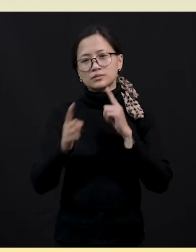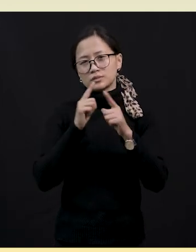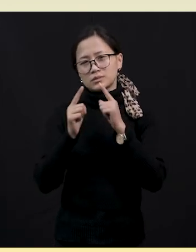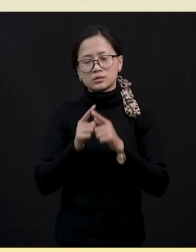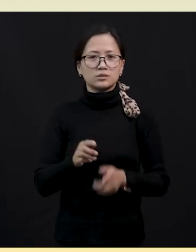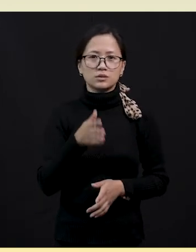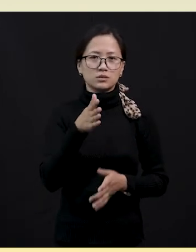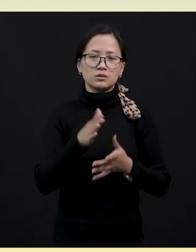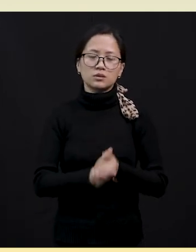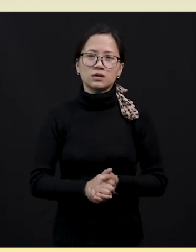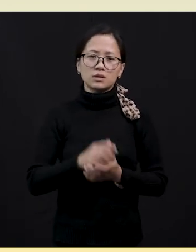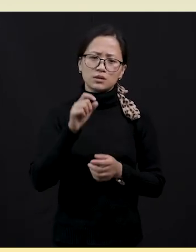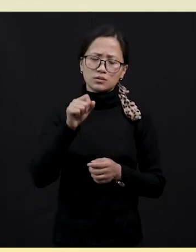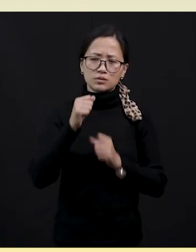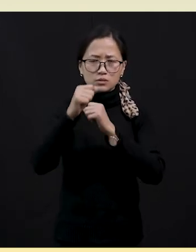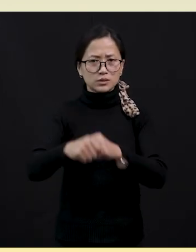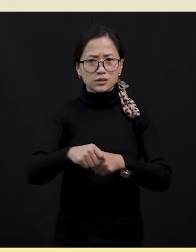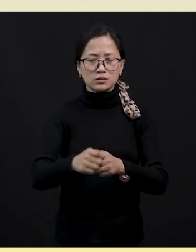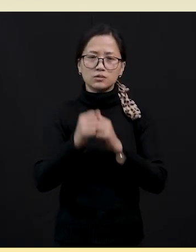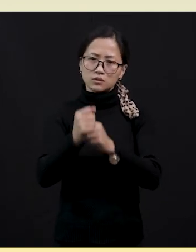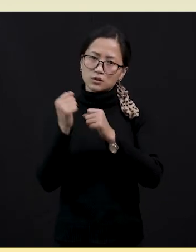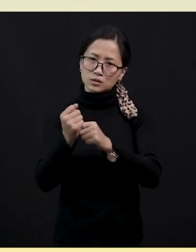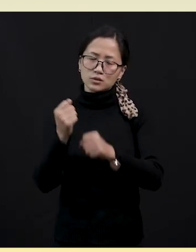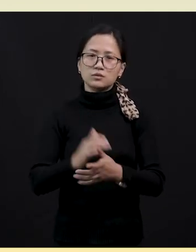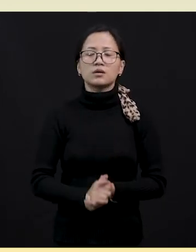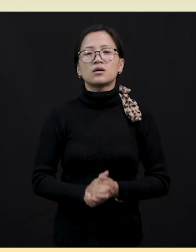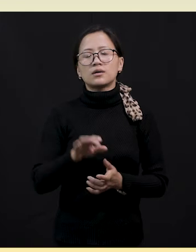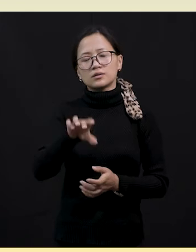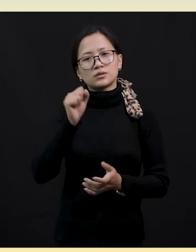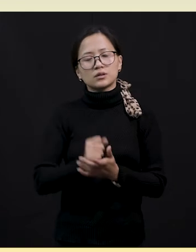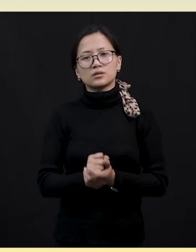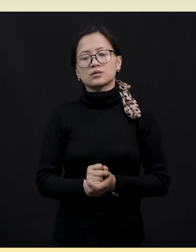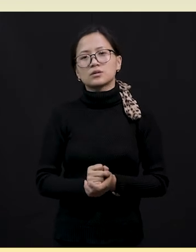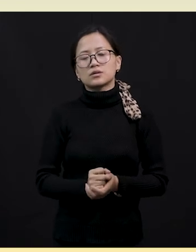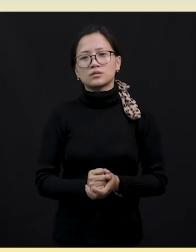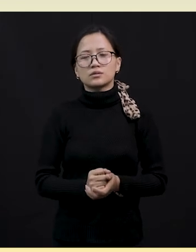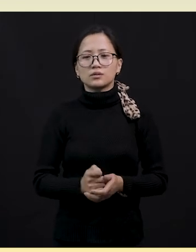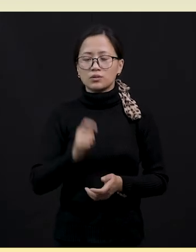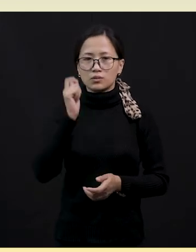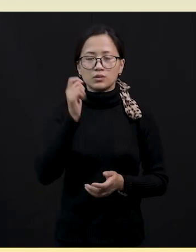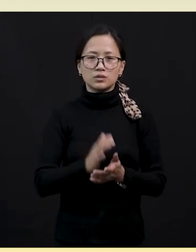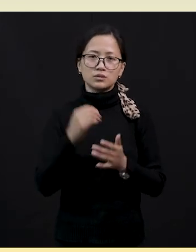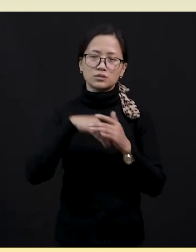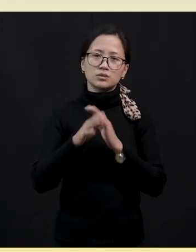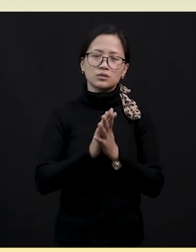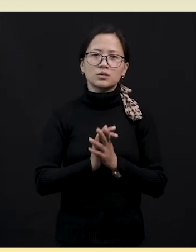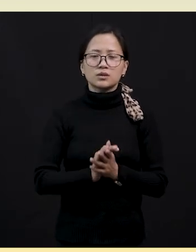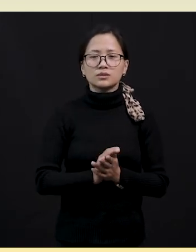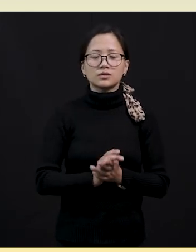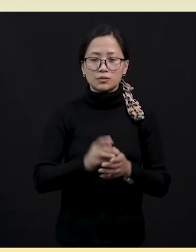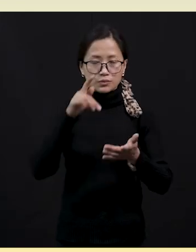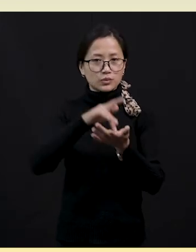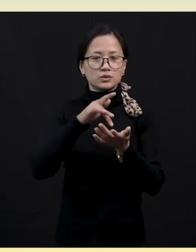speak. He went on digging. You are tired, said the king. Let me take the spade and work in your place. Thanks, said the